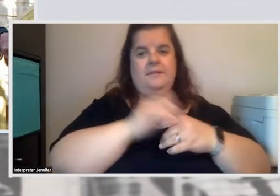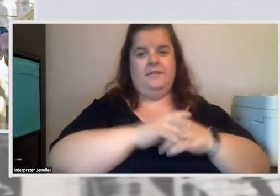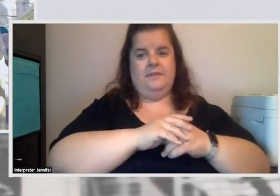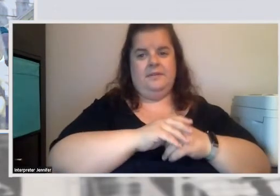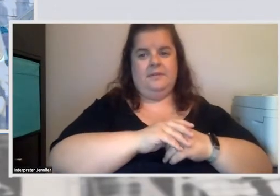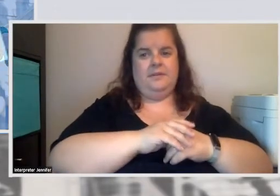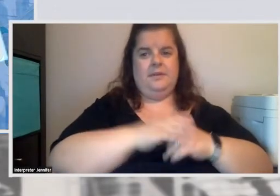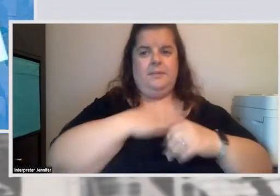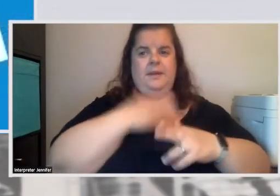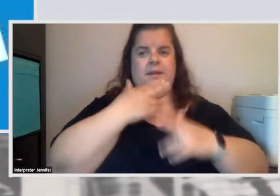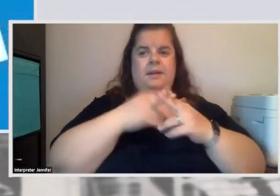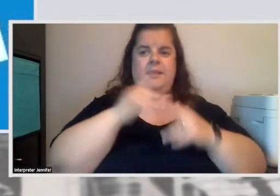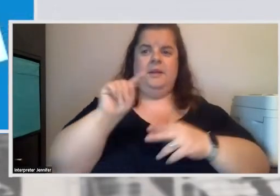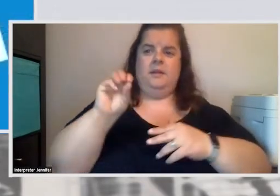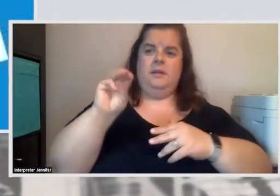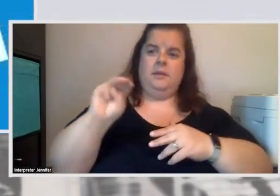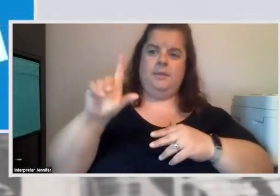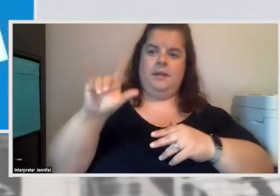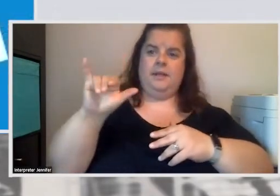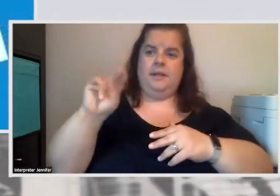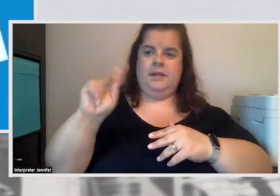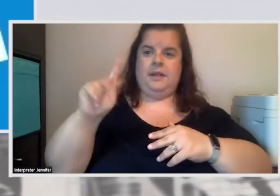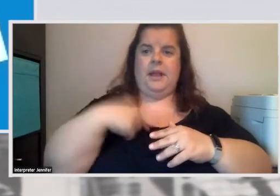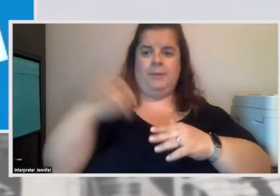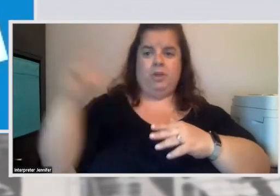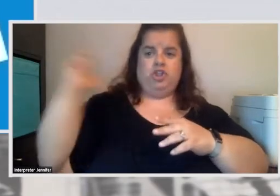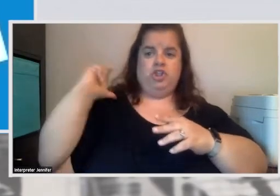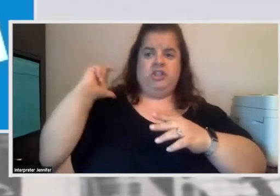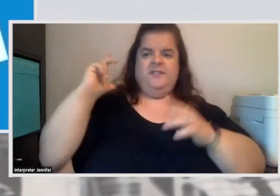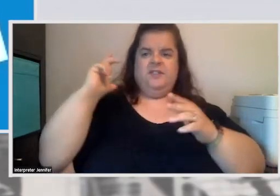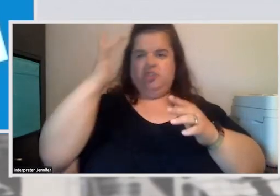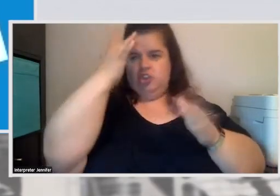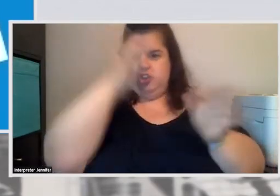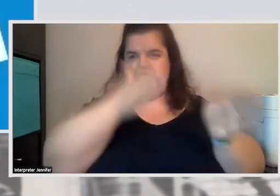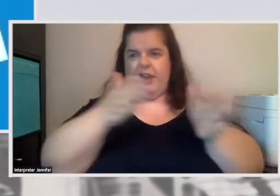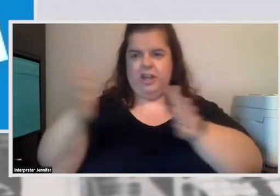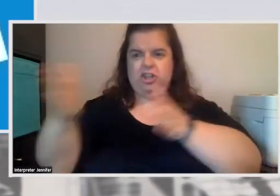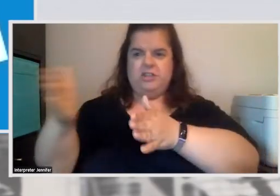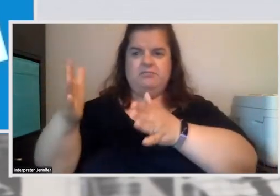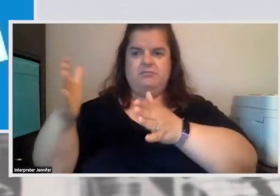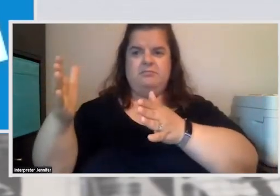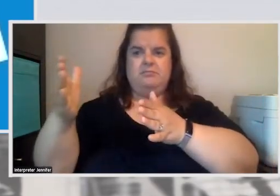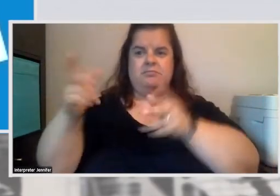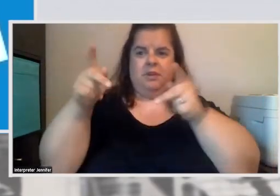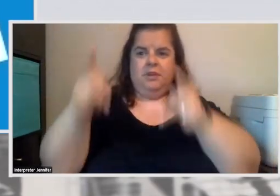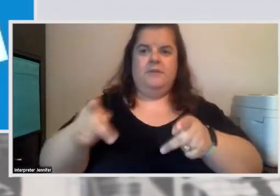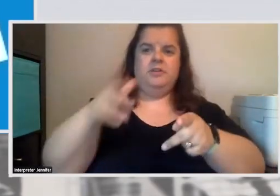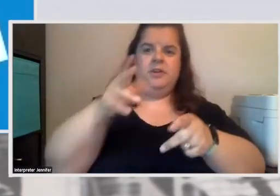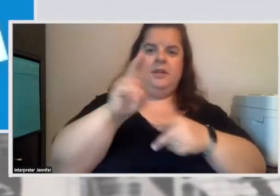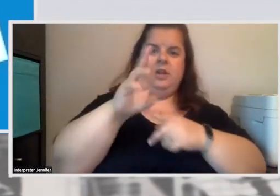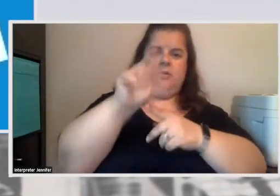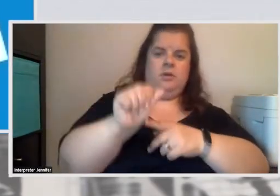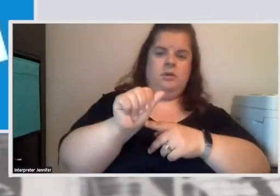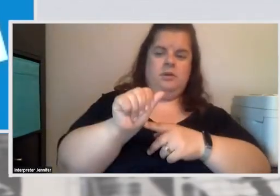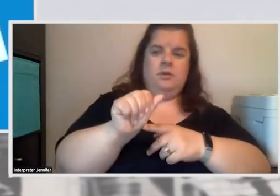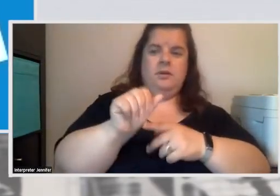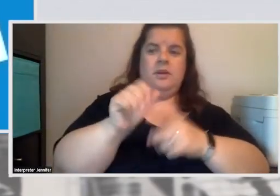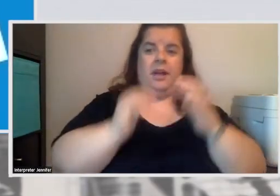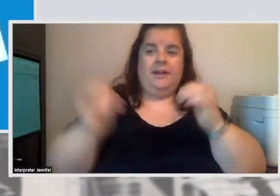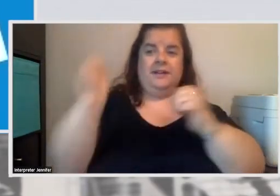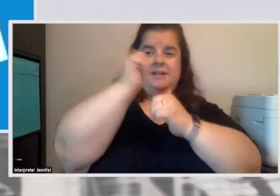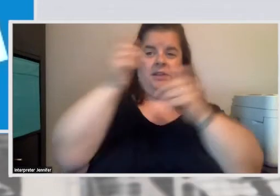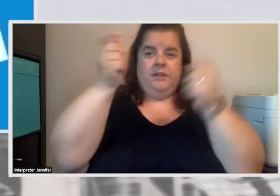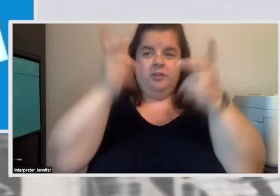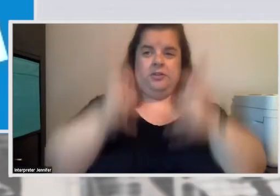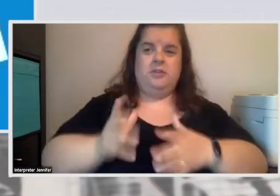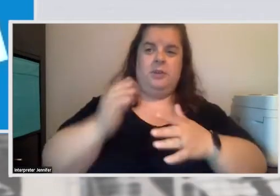My name's Tom Link. I'm a Chief Strategy Officer at the Urban Redevelopment Authority. On behalf of our Executive Director, Greg Flisserum, and our